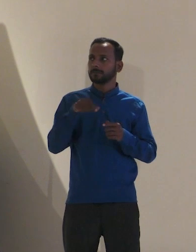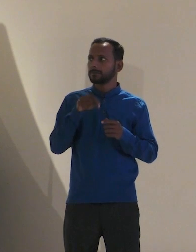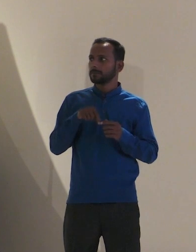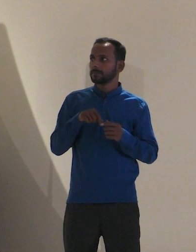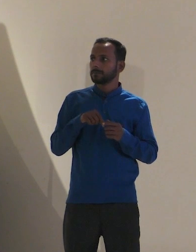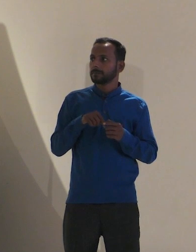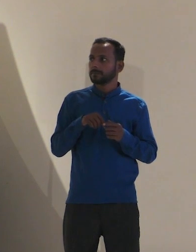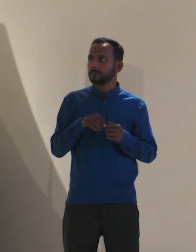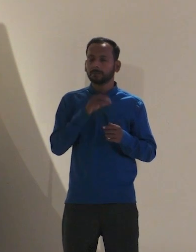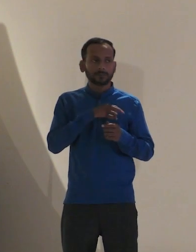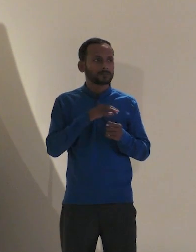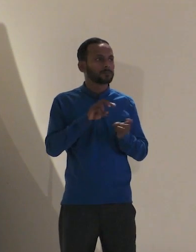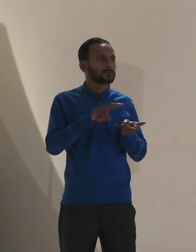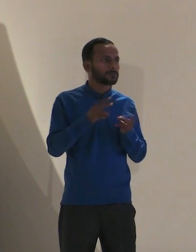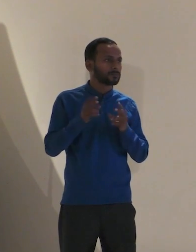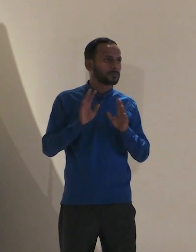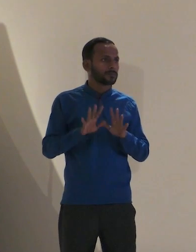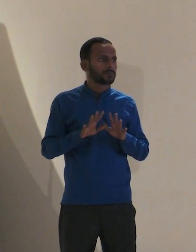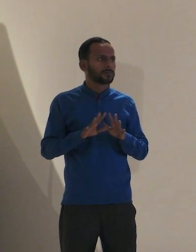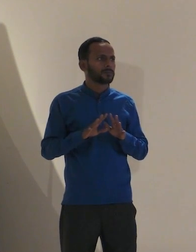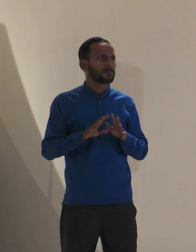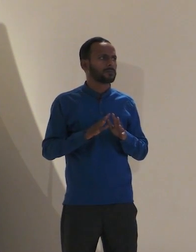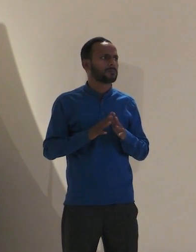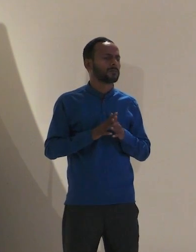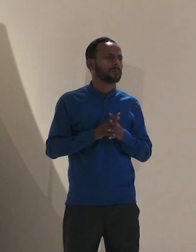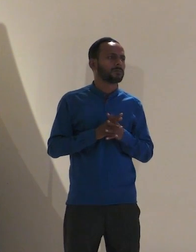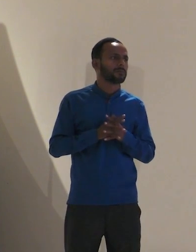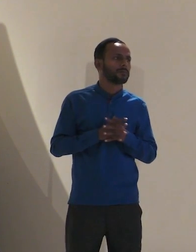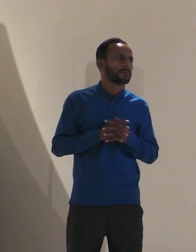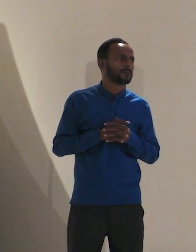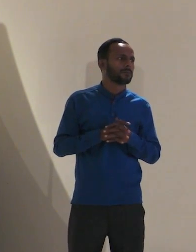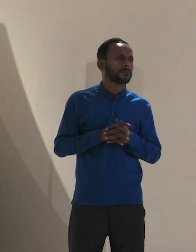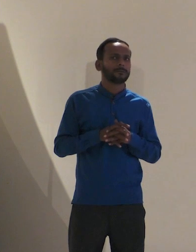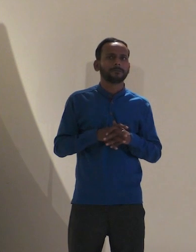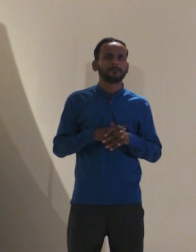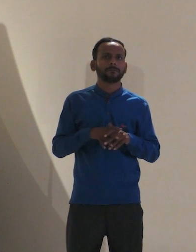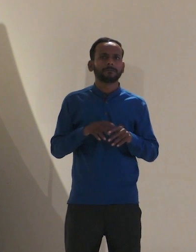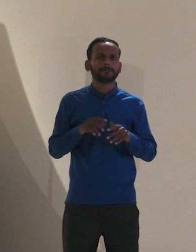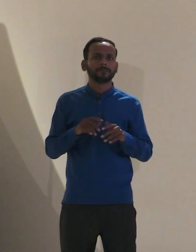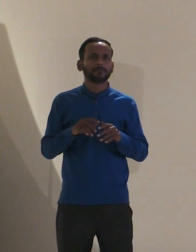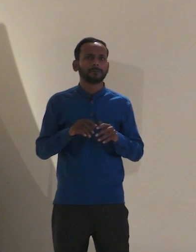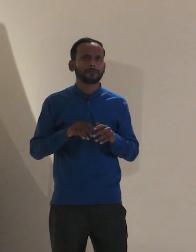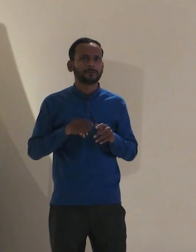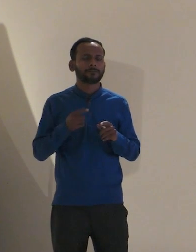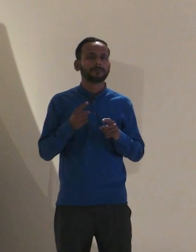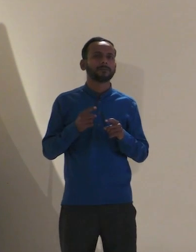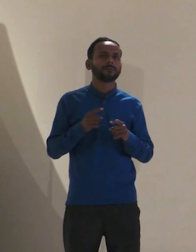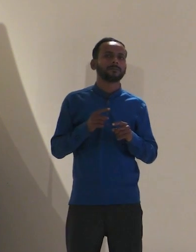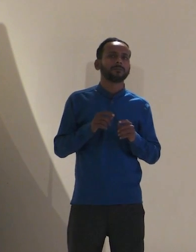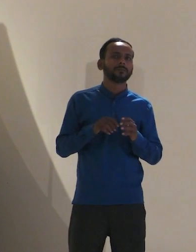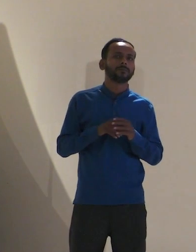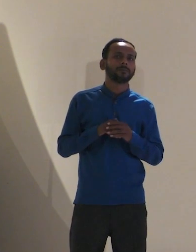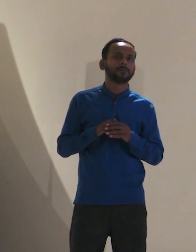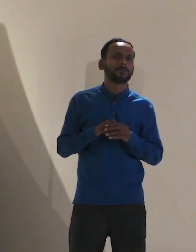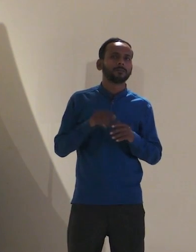any different? That's all. Can we take one more question and then to both of them? Okay. Yeah, so can you hear